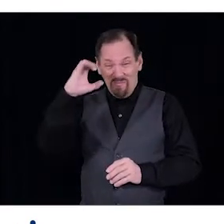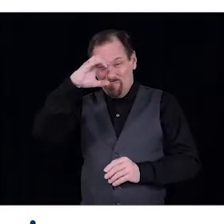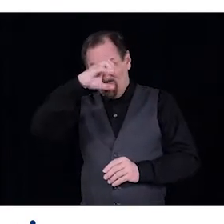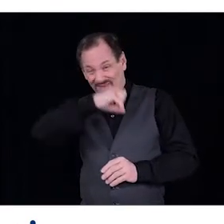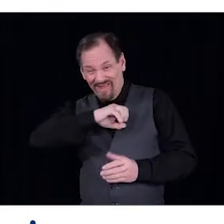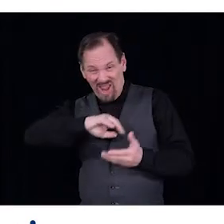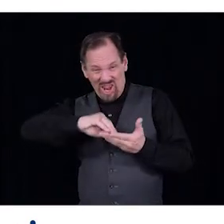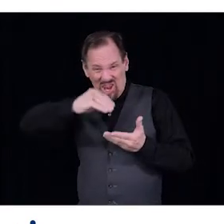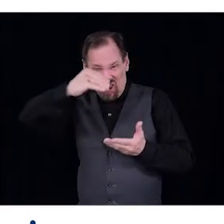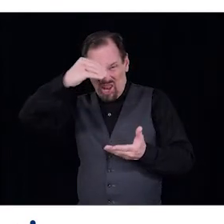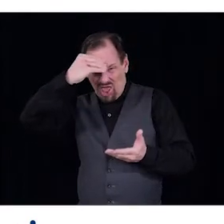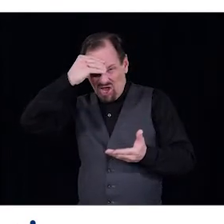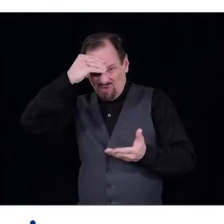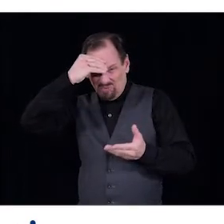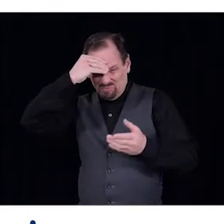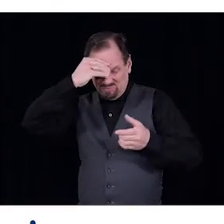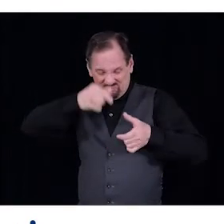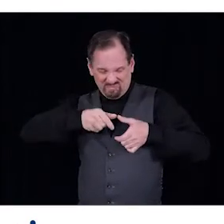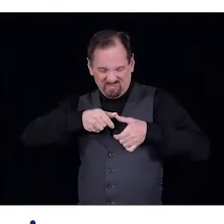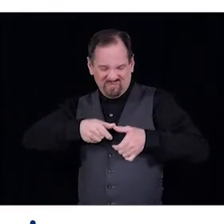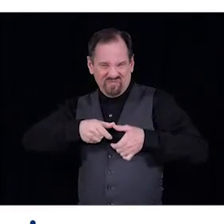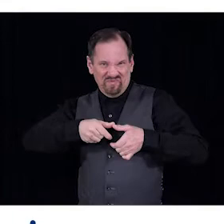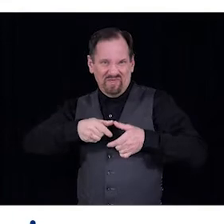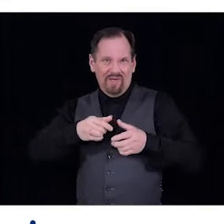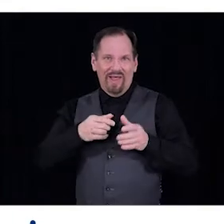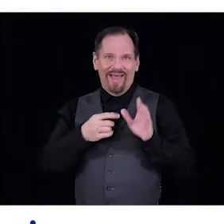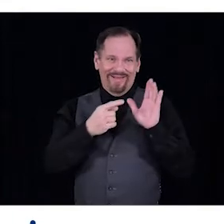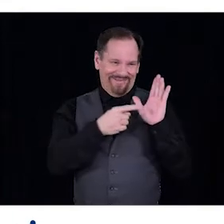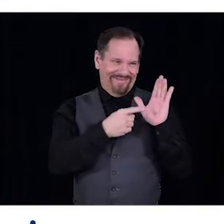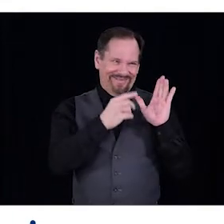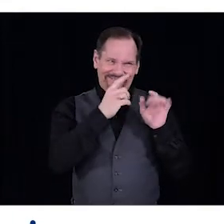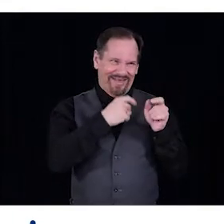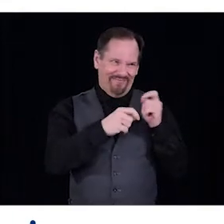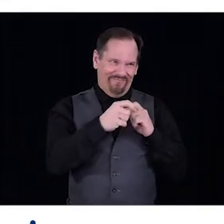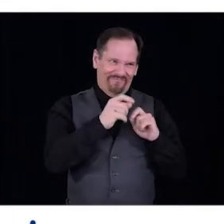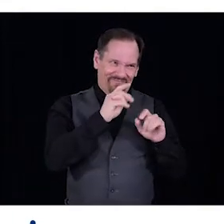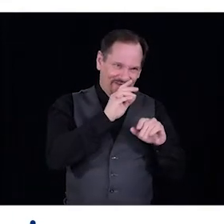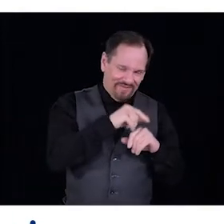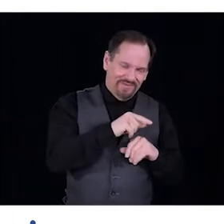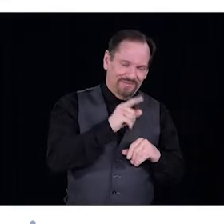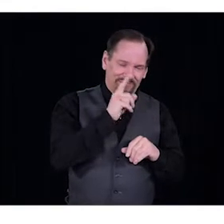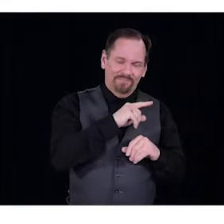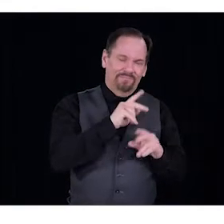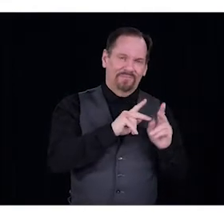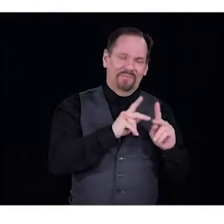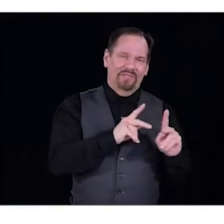learned pedants or simple artisans or cunning sophists or pretentious